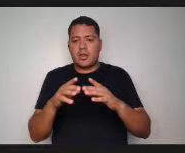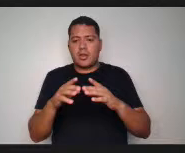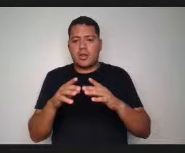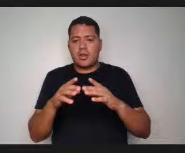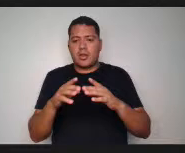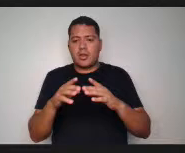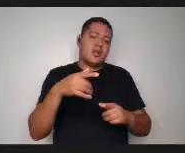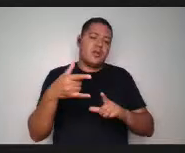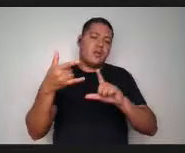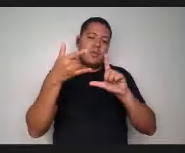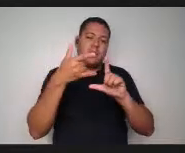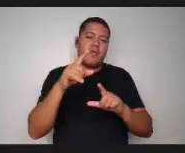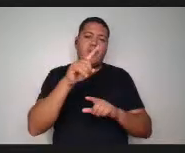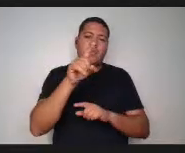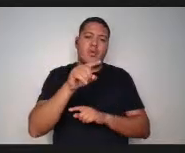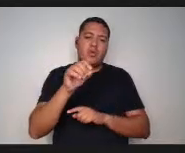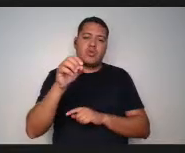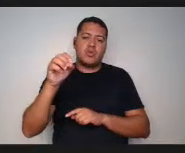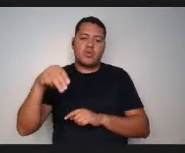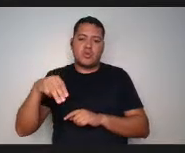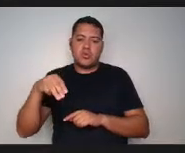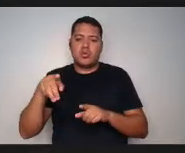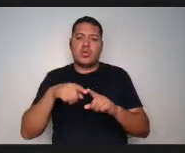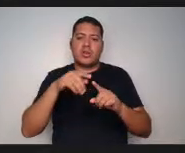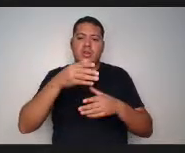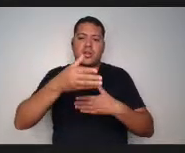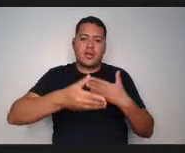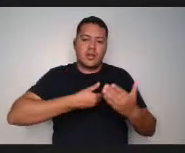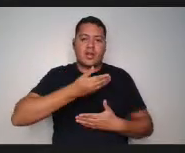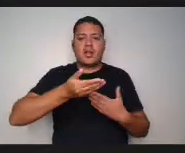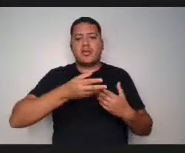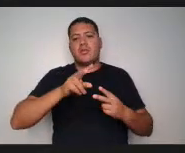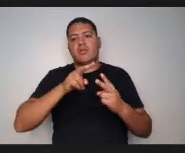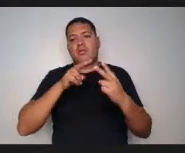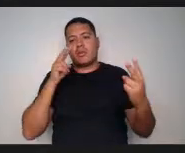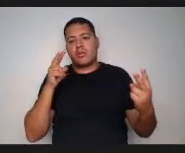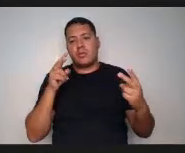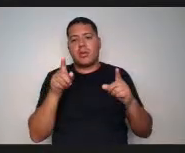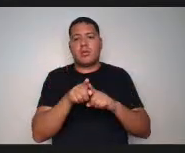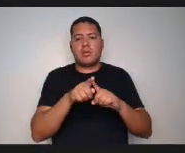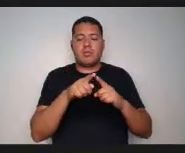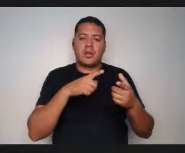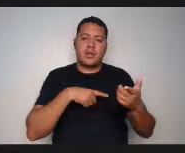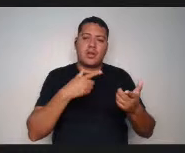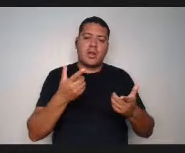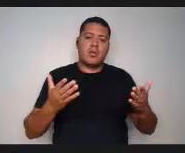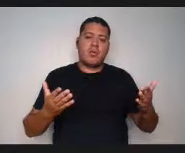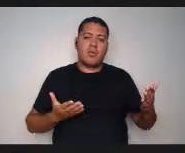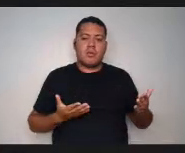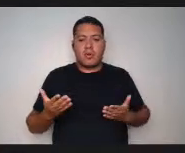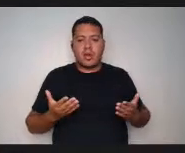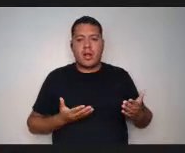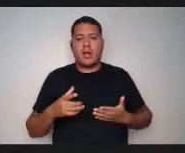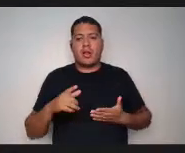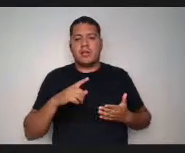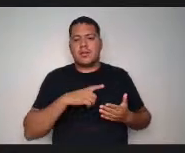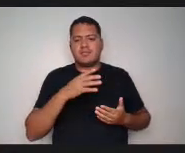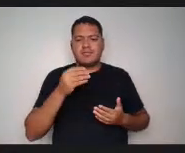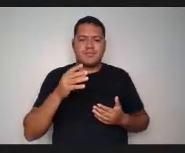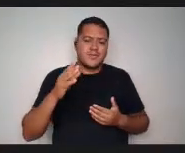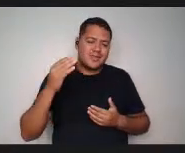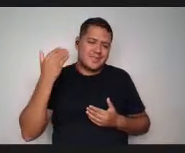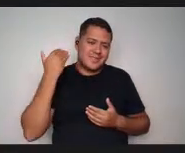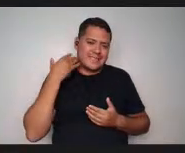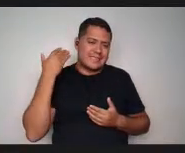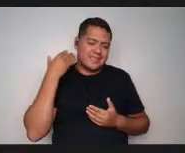interactions among employees for many have been very tiring and stressful. It's not a natural way of interacting